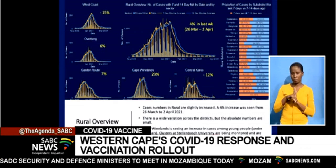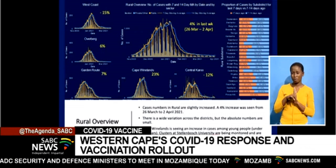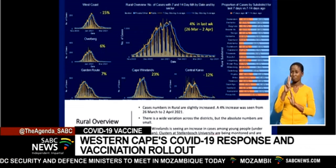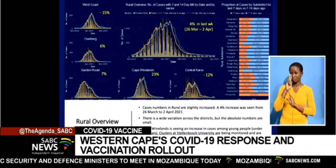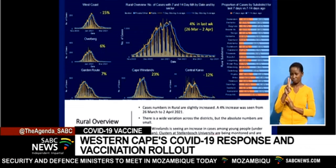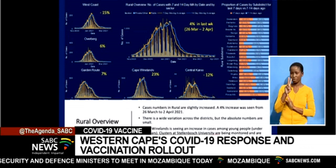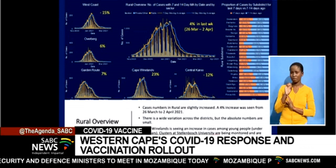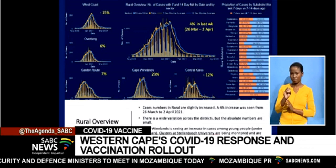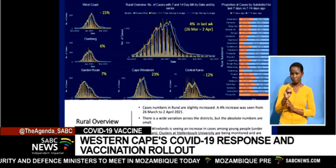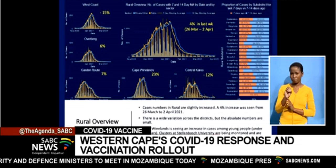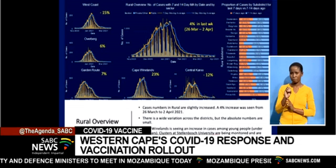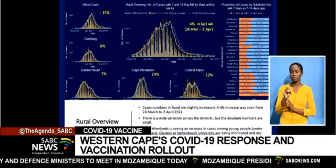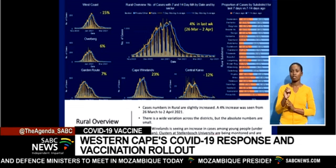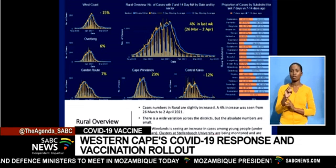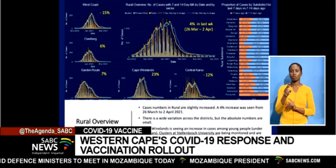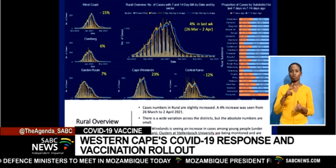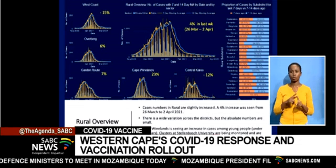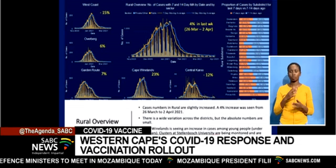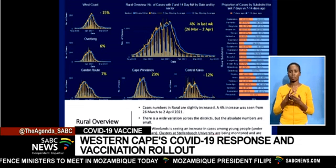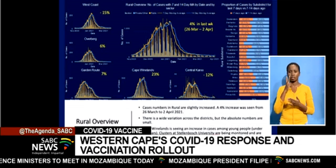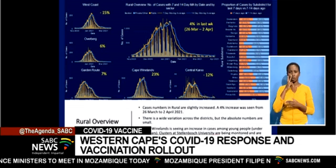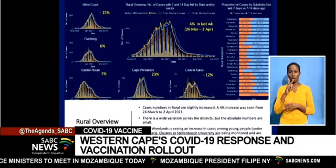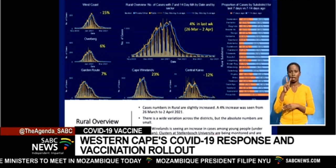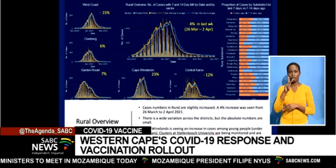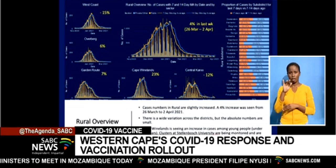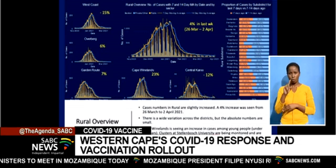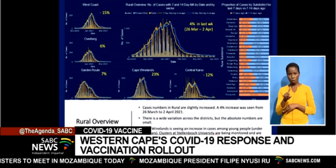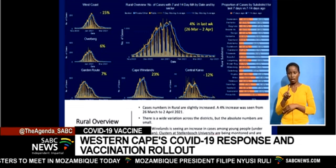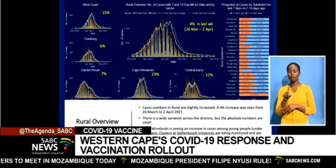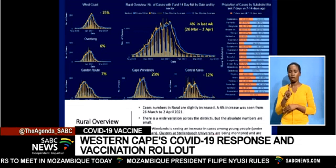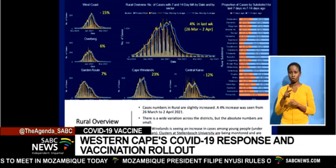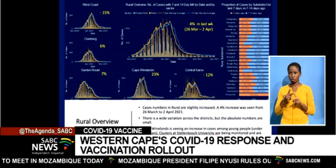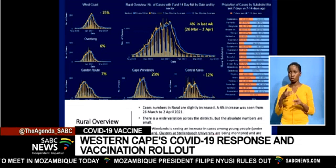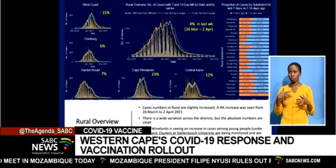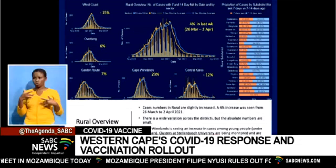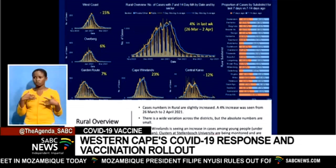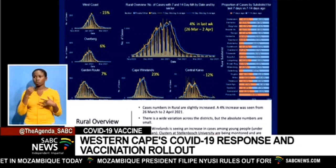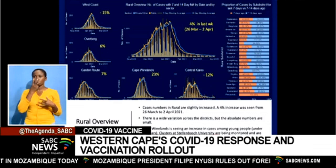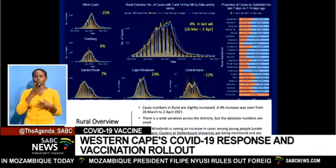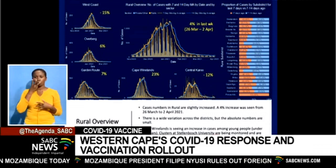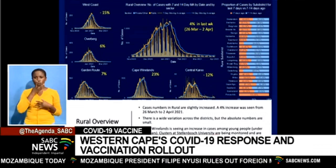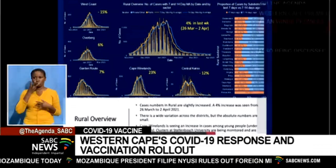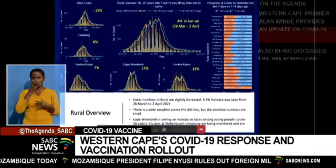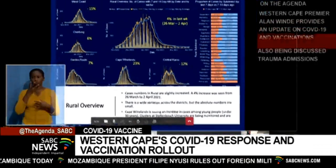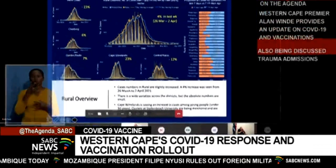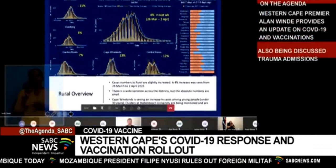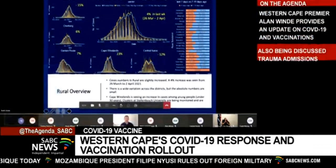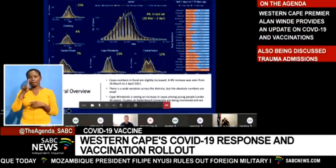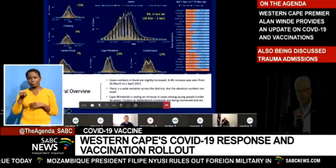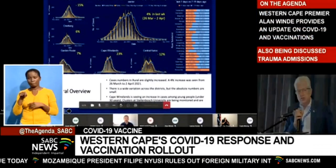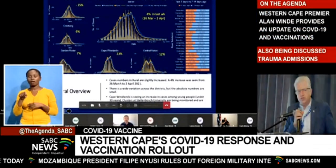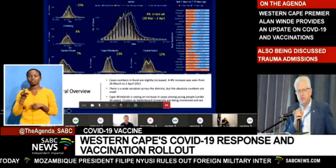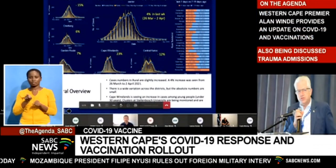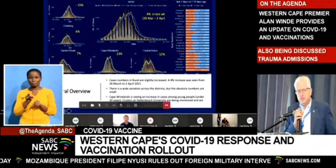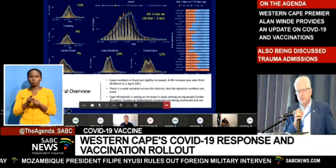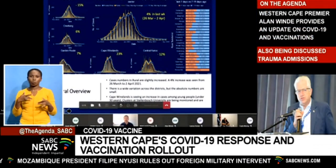be a concern for us, because we continue to see an increase in cases amongst young people under the age of 30. And